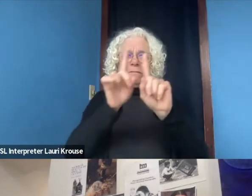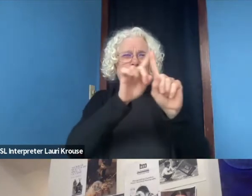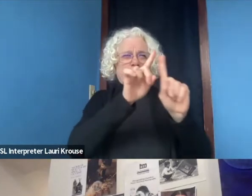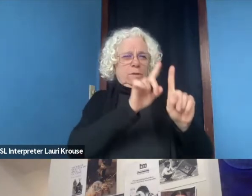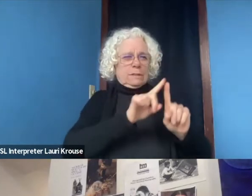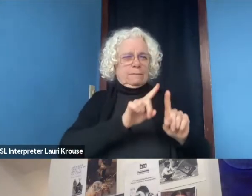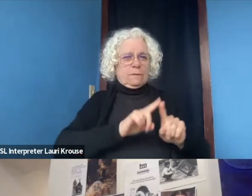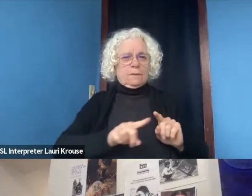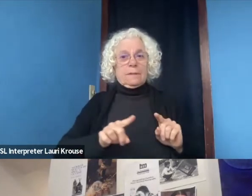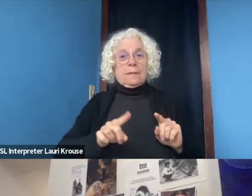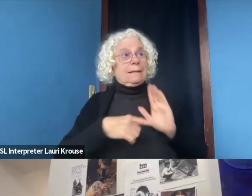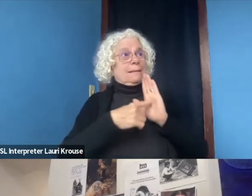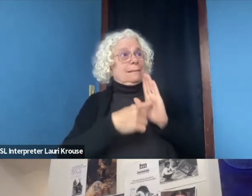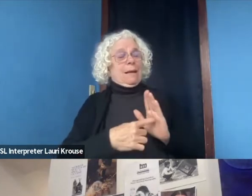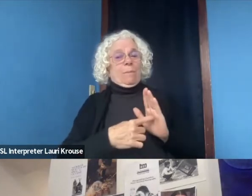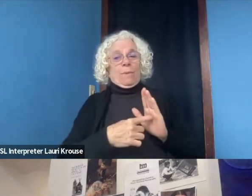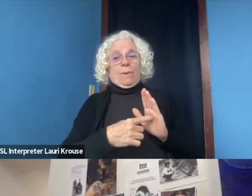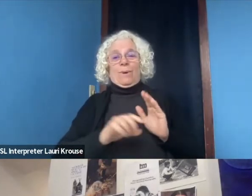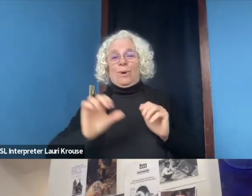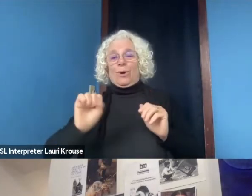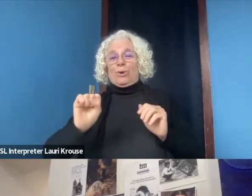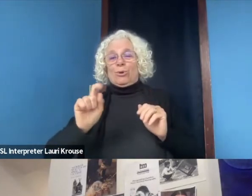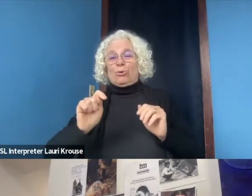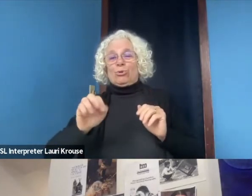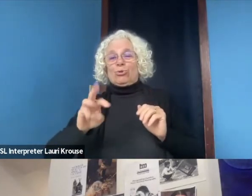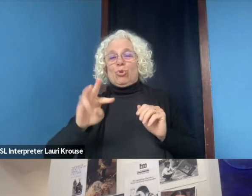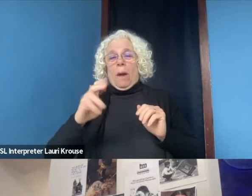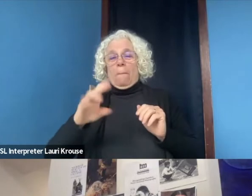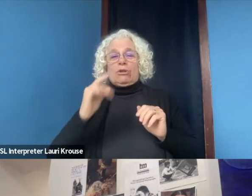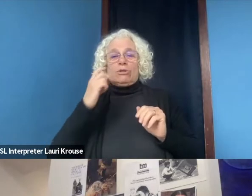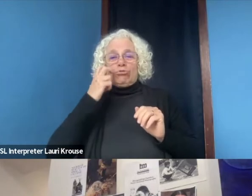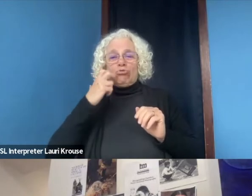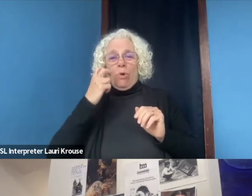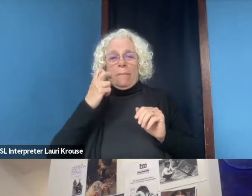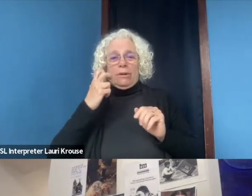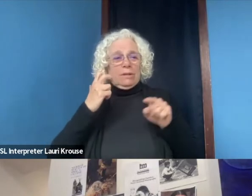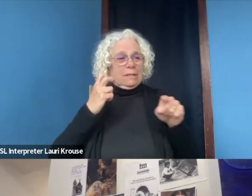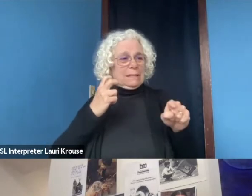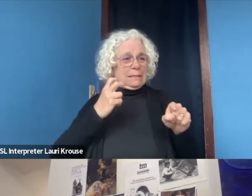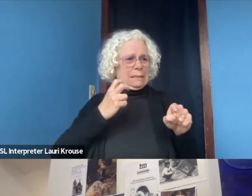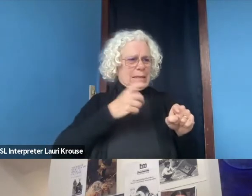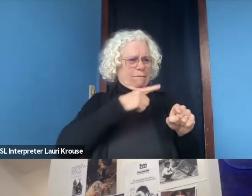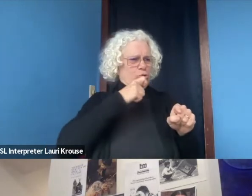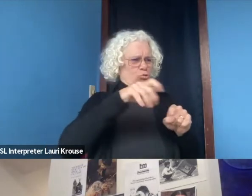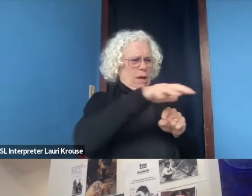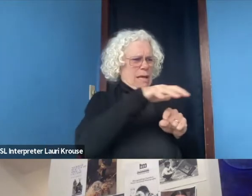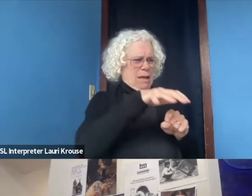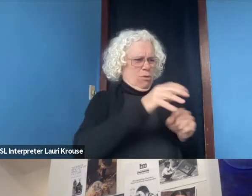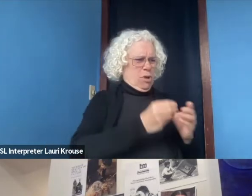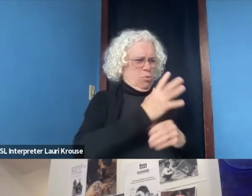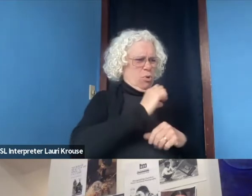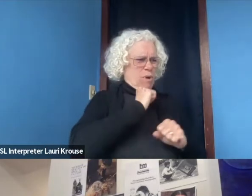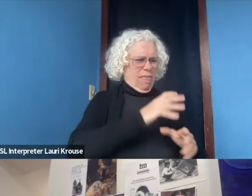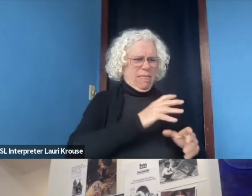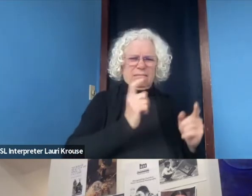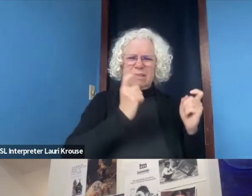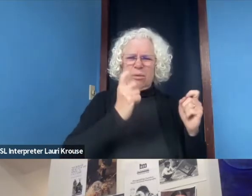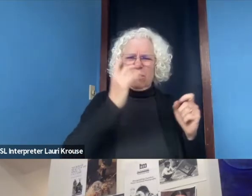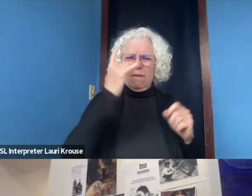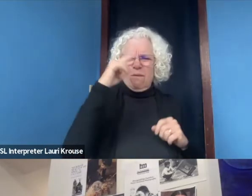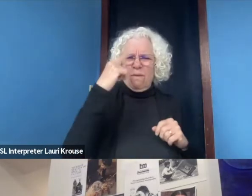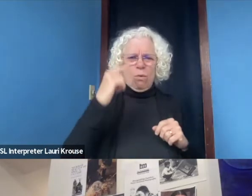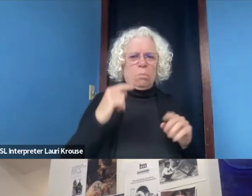strawberry festival out in a desert? No, you would have a give thanks for pina